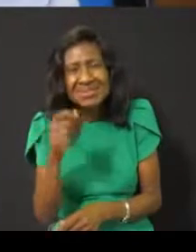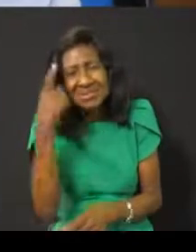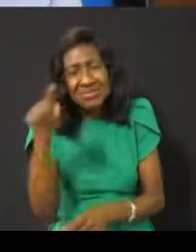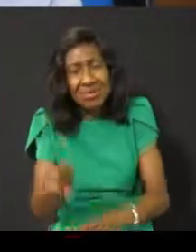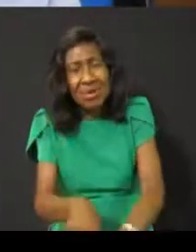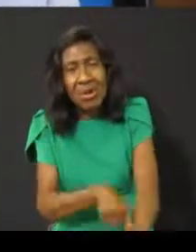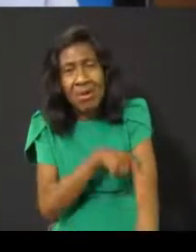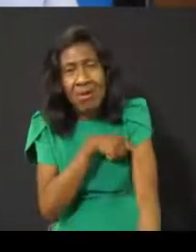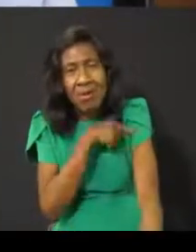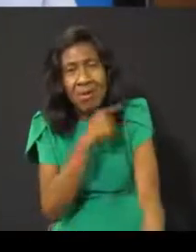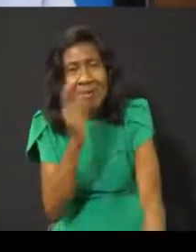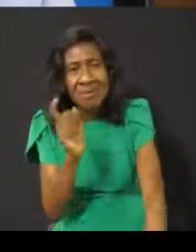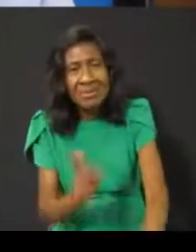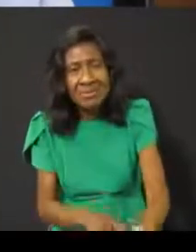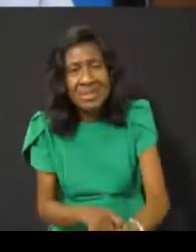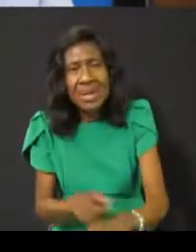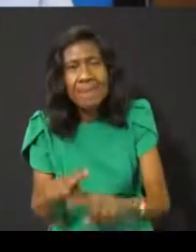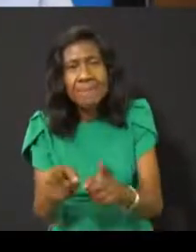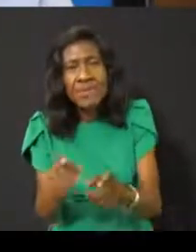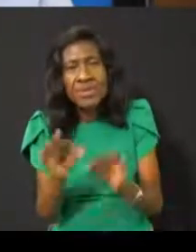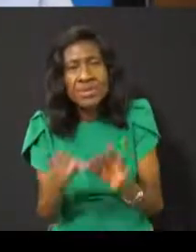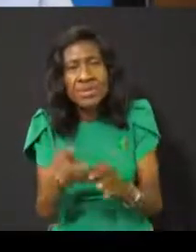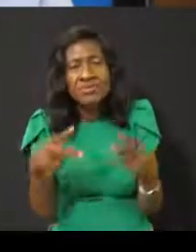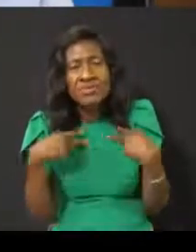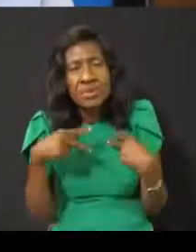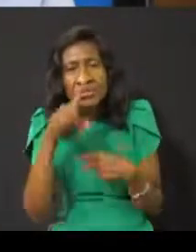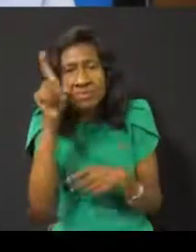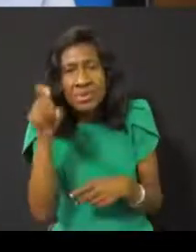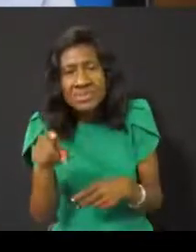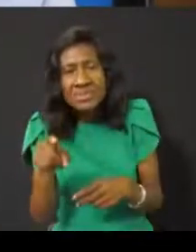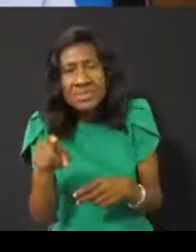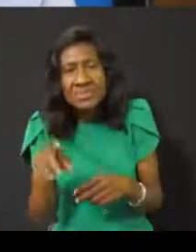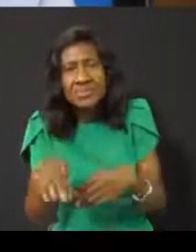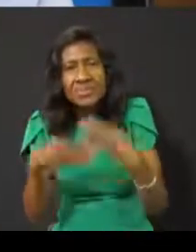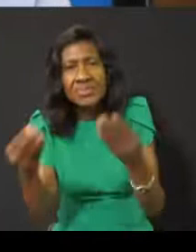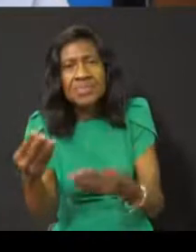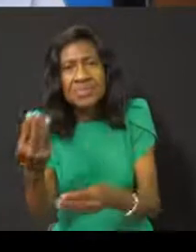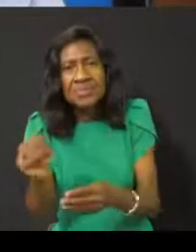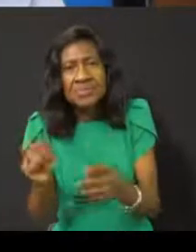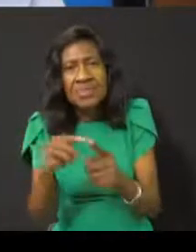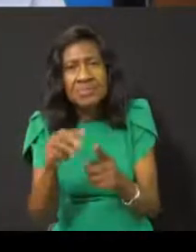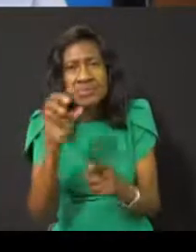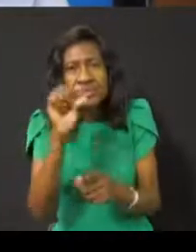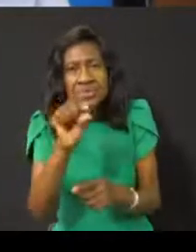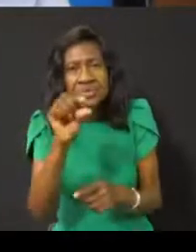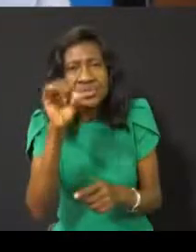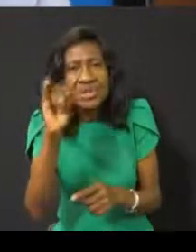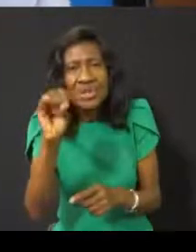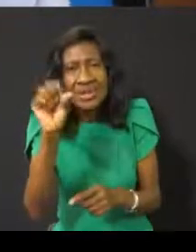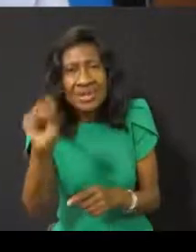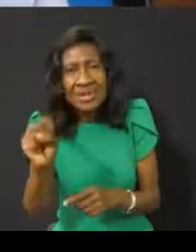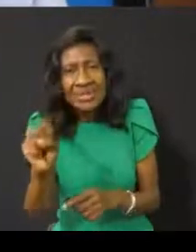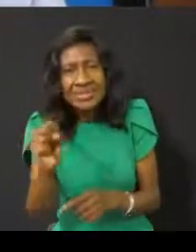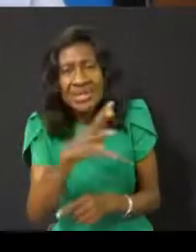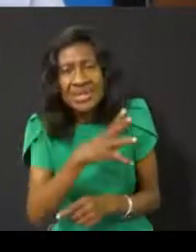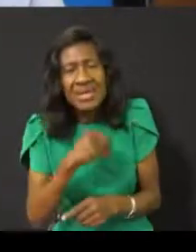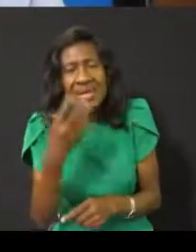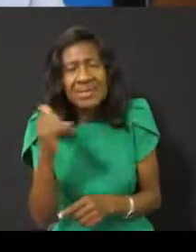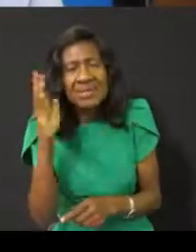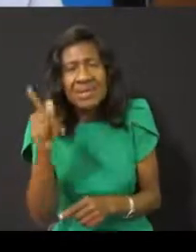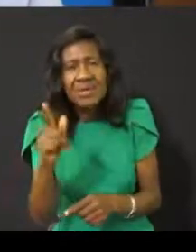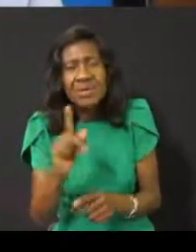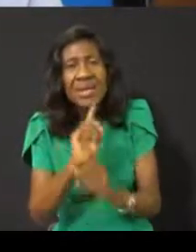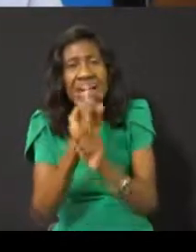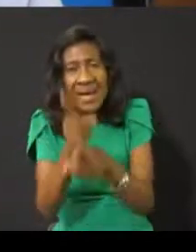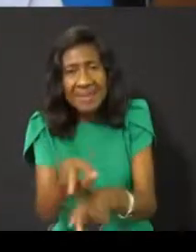do have questions, please submit them to GIS, Government Information Services. We'll do our best to follow up and answer